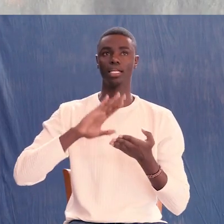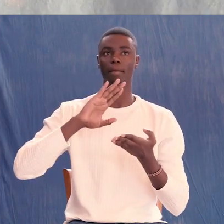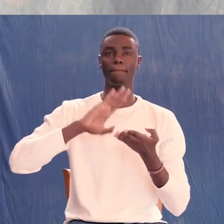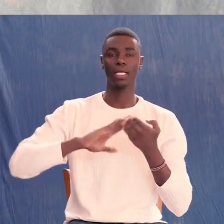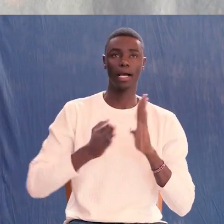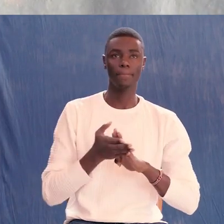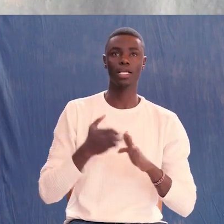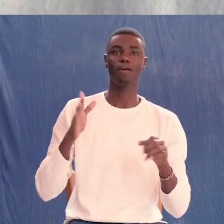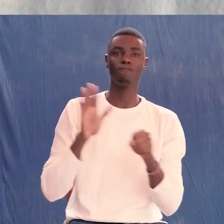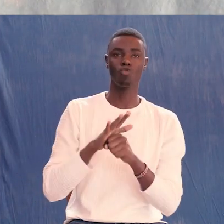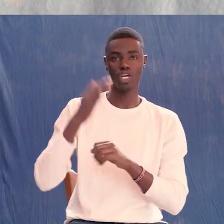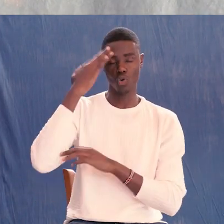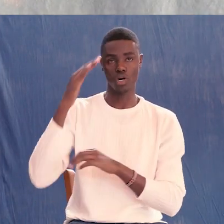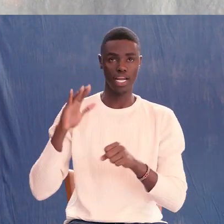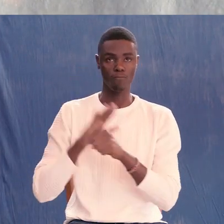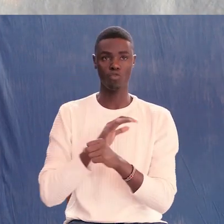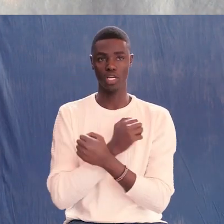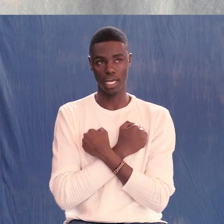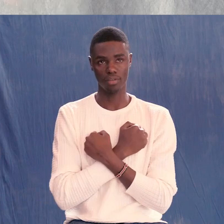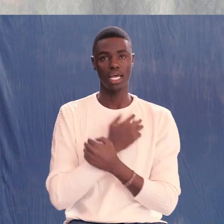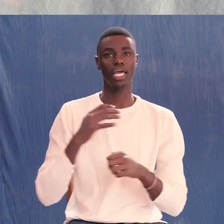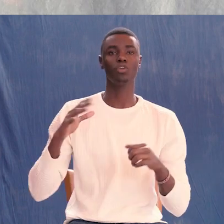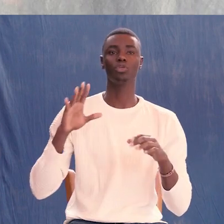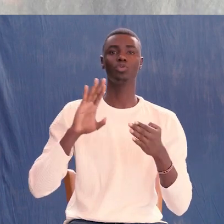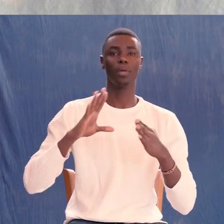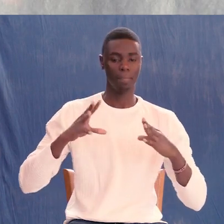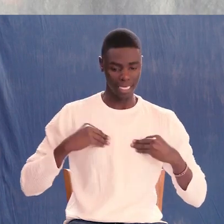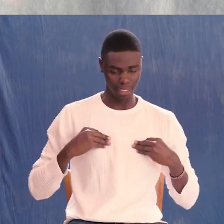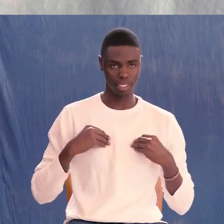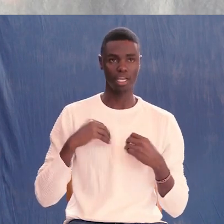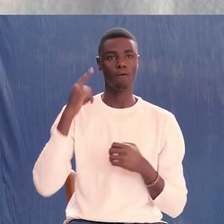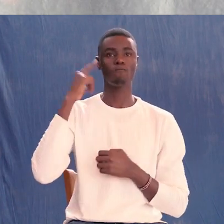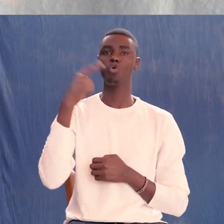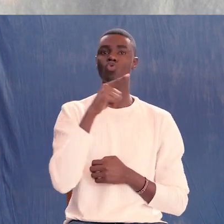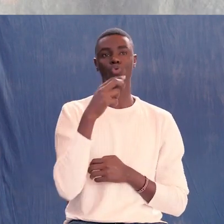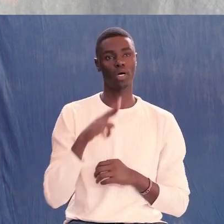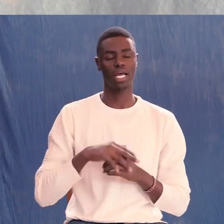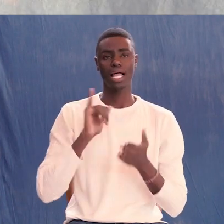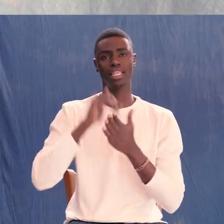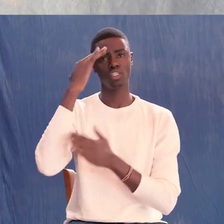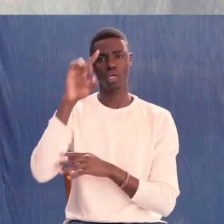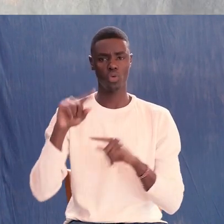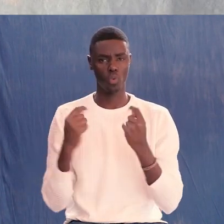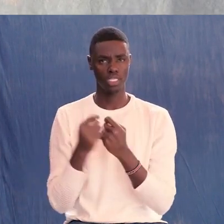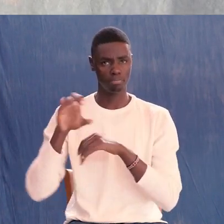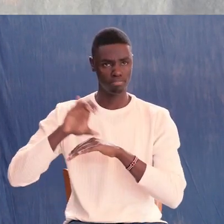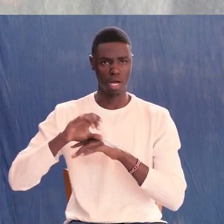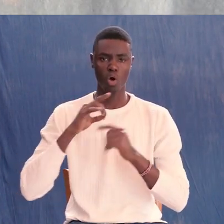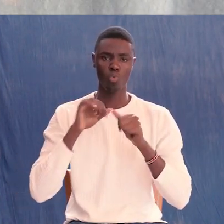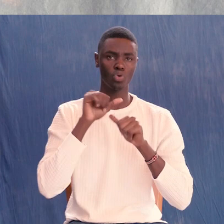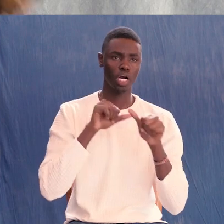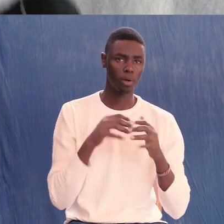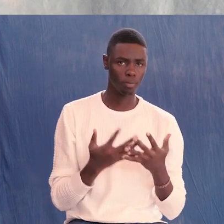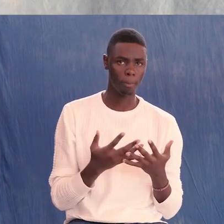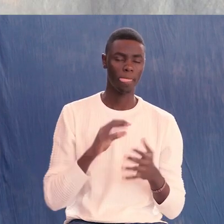and fully loved, to be accepted for who you are. And this is why in One Tribe we talk about